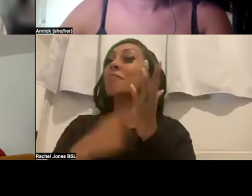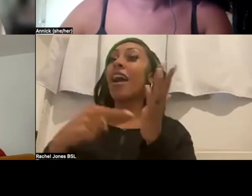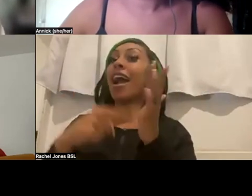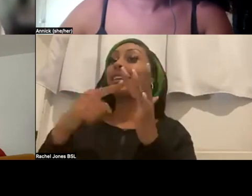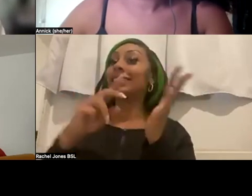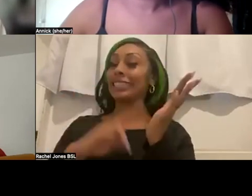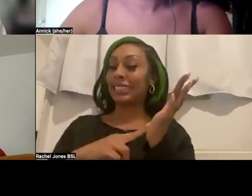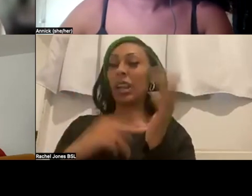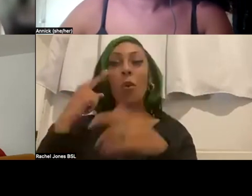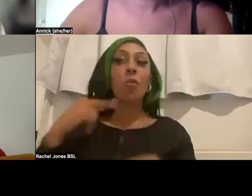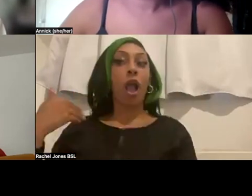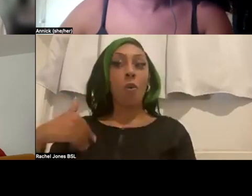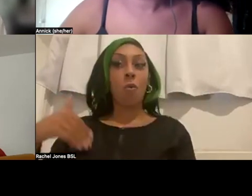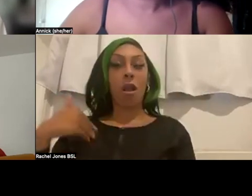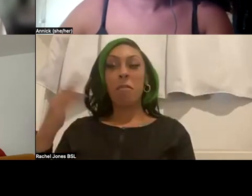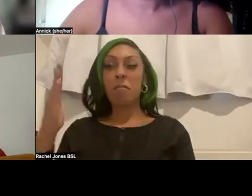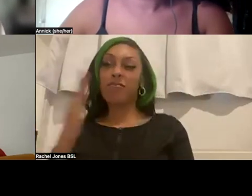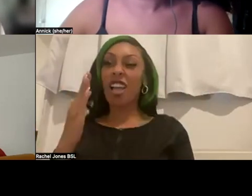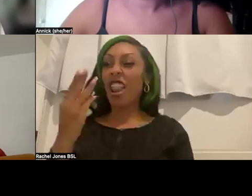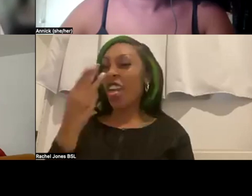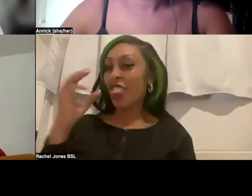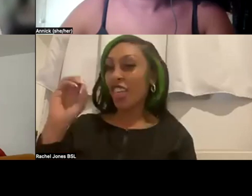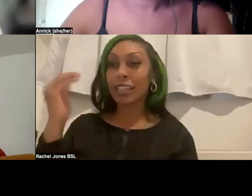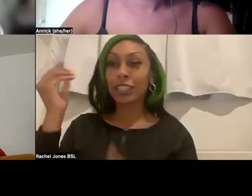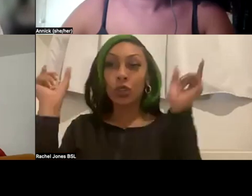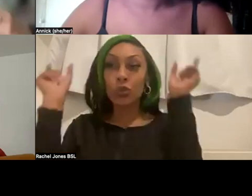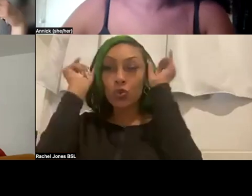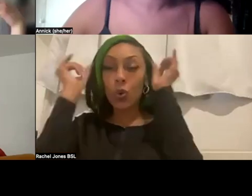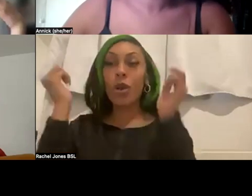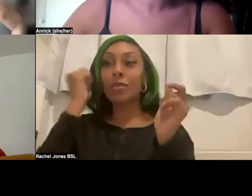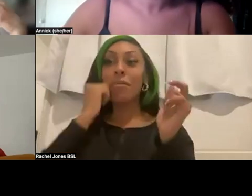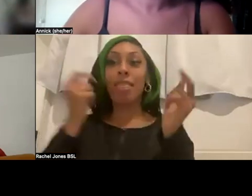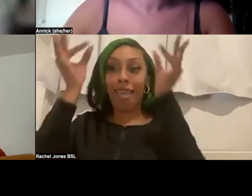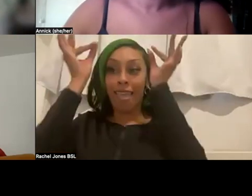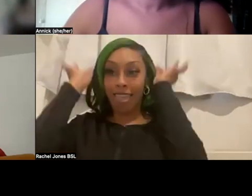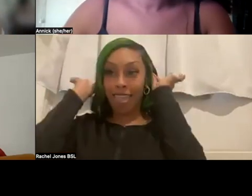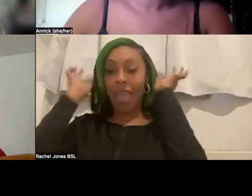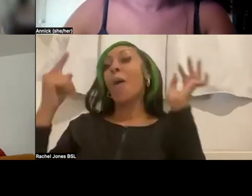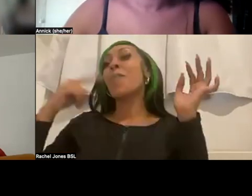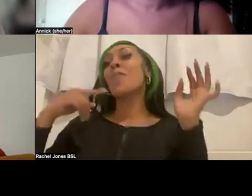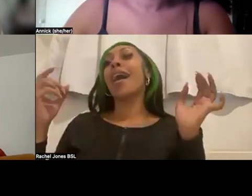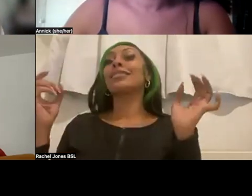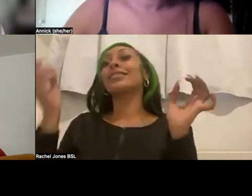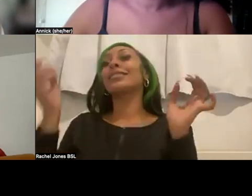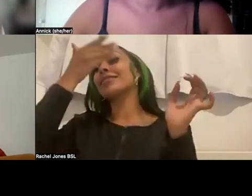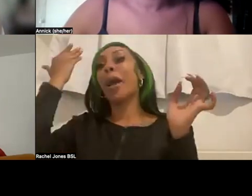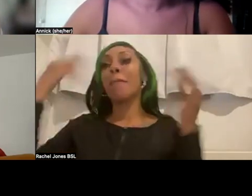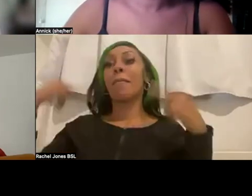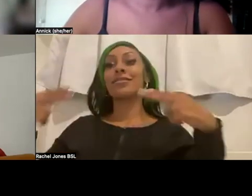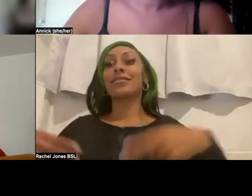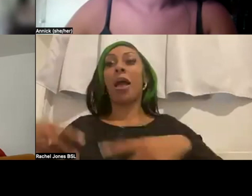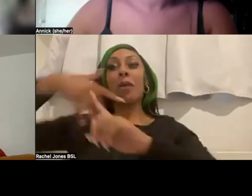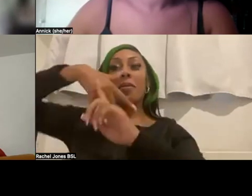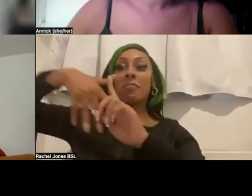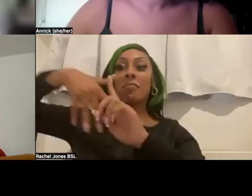my 30s. I have short black hair and I'm wearing a white summery top and I have a blurred background behind